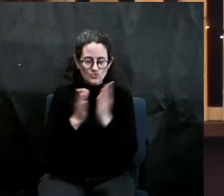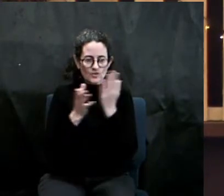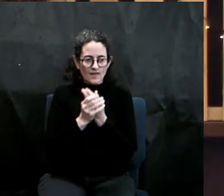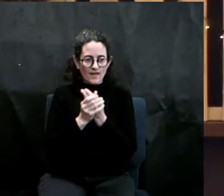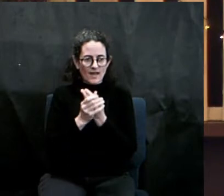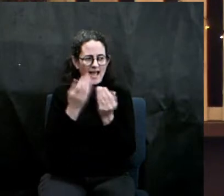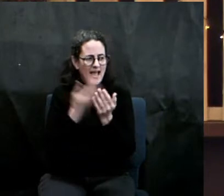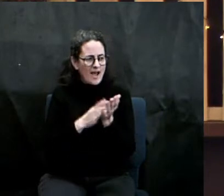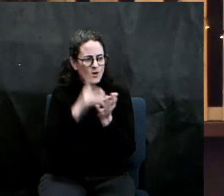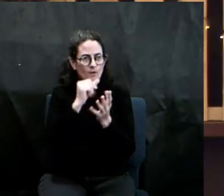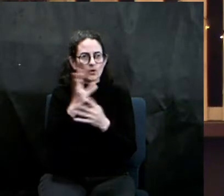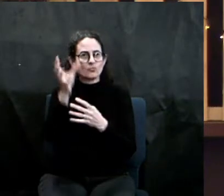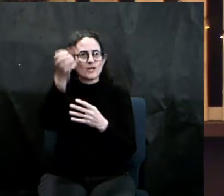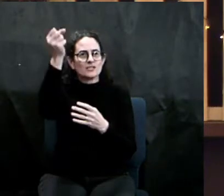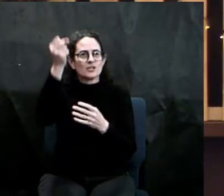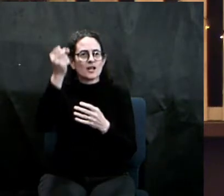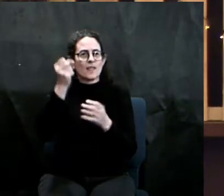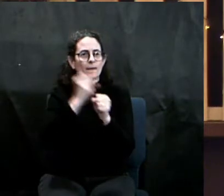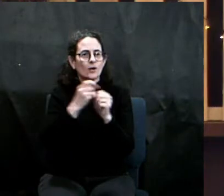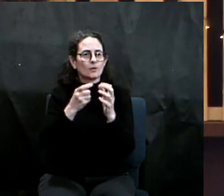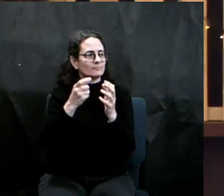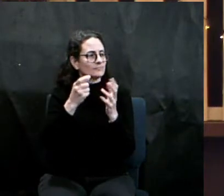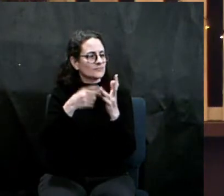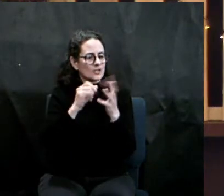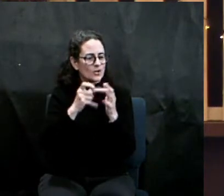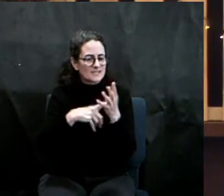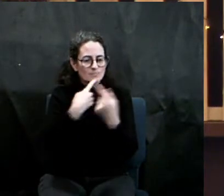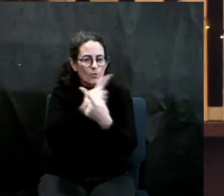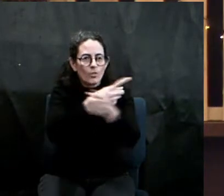the unstoppable gospel of Jesus.